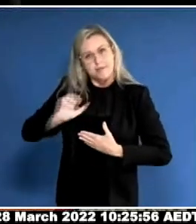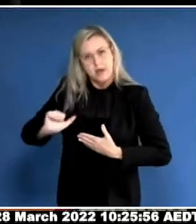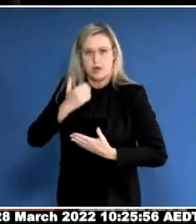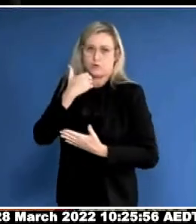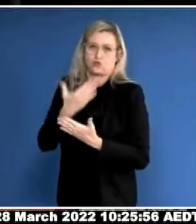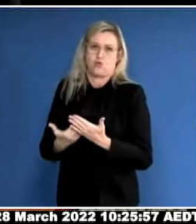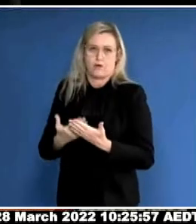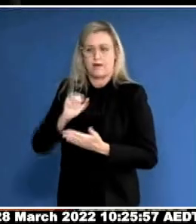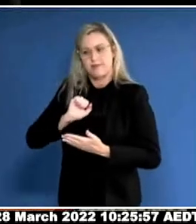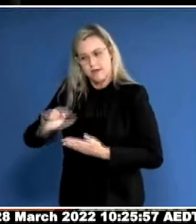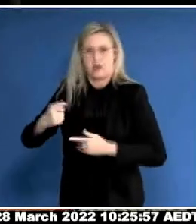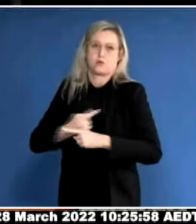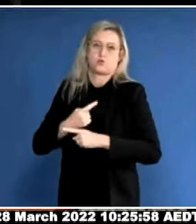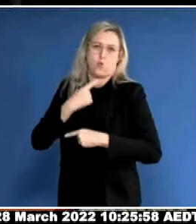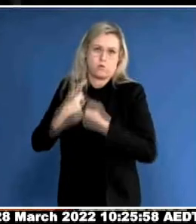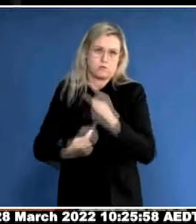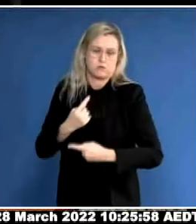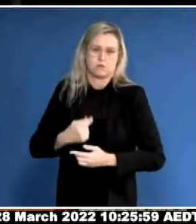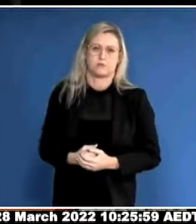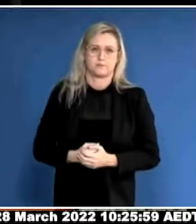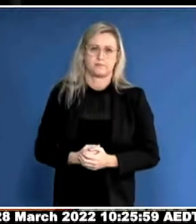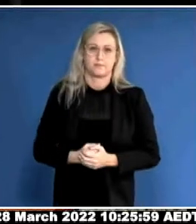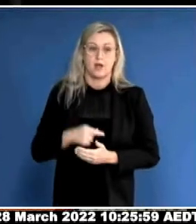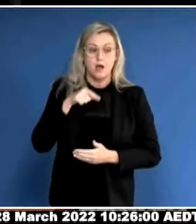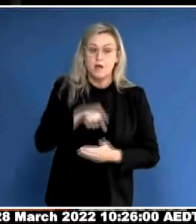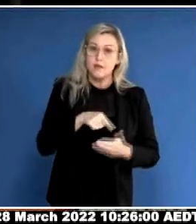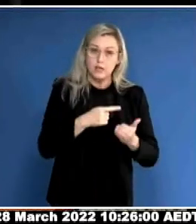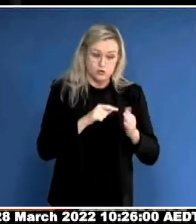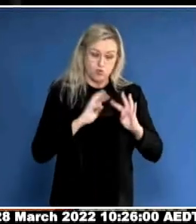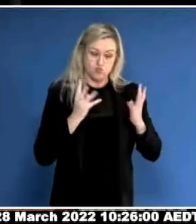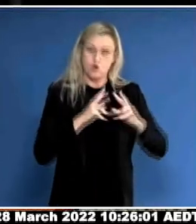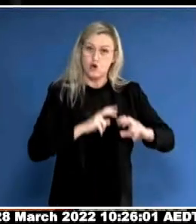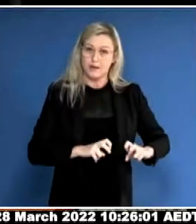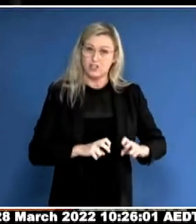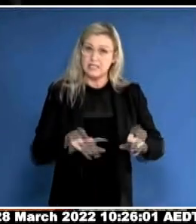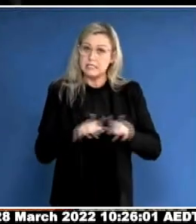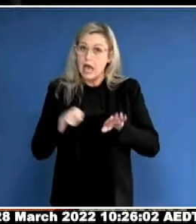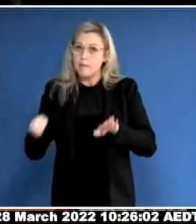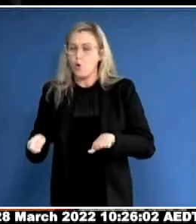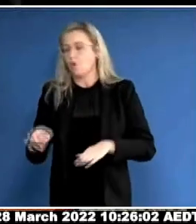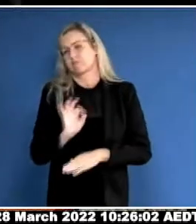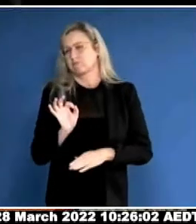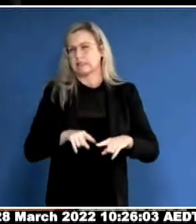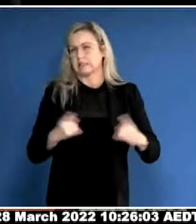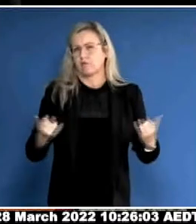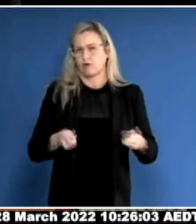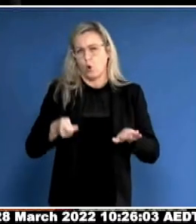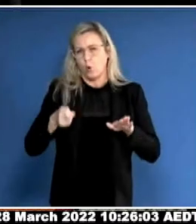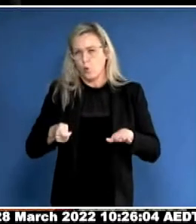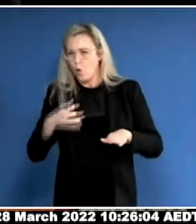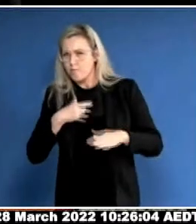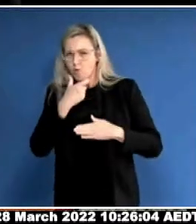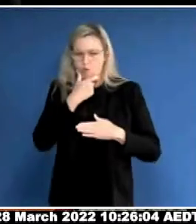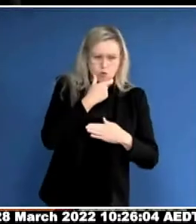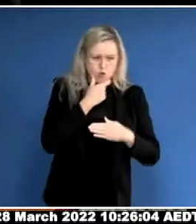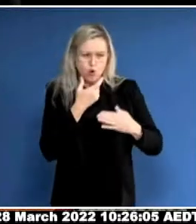This Royal Commission, though, is not a court, and we will not be asking you to make findings of a kind that a court would make. We're not